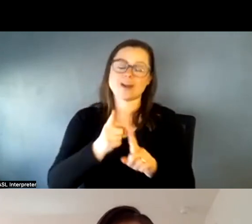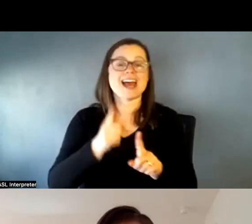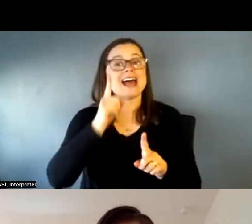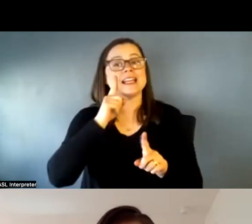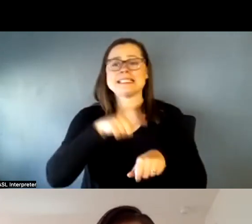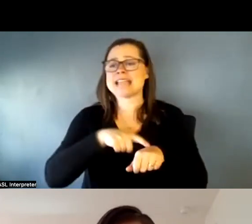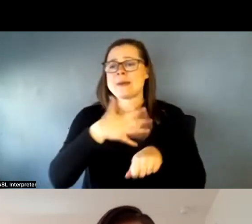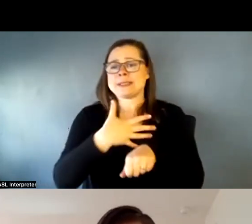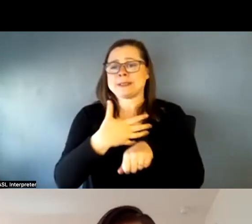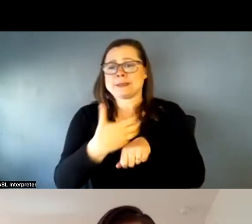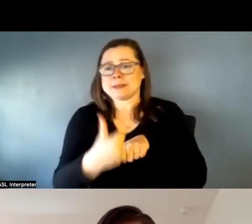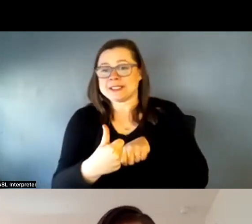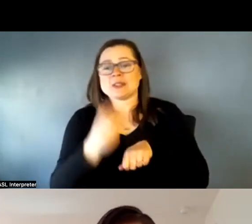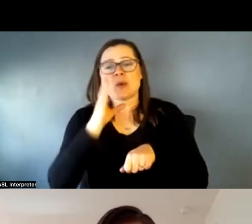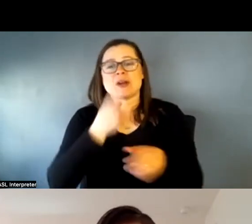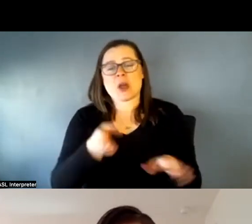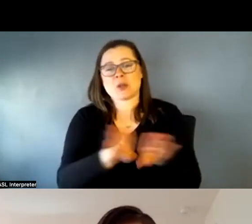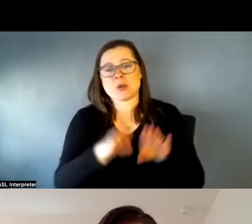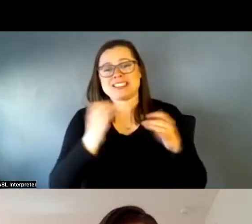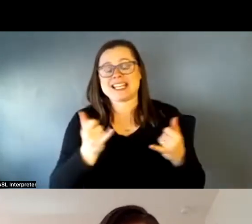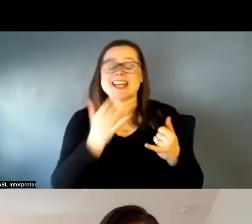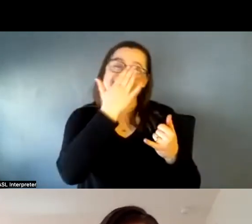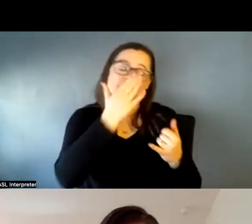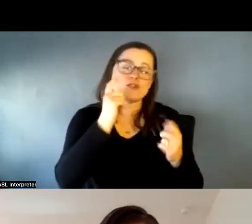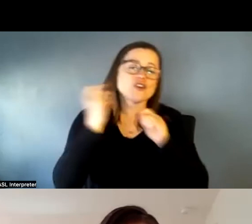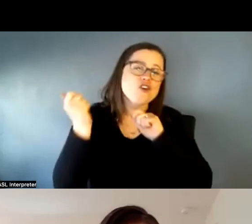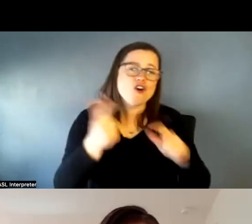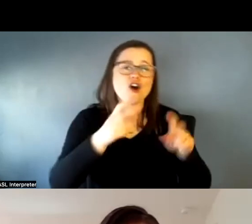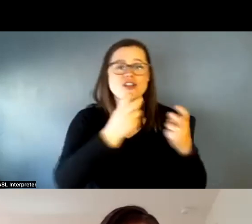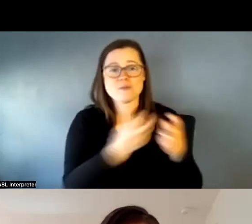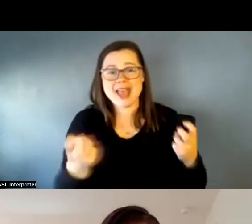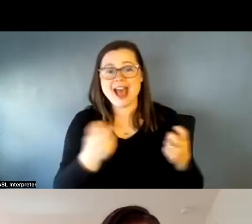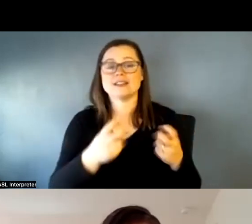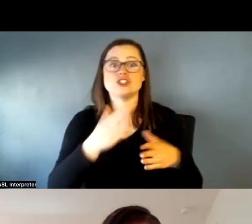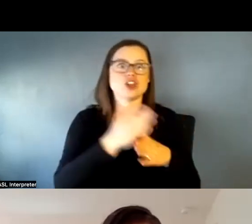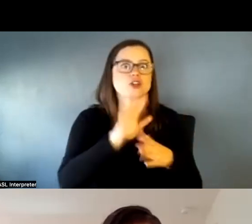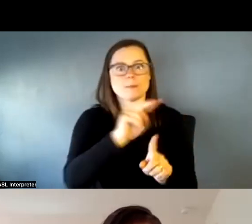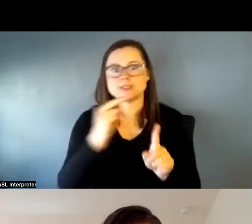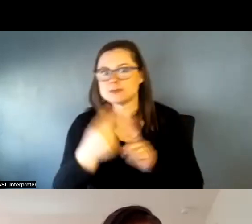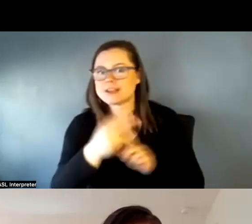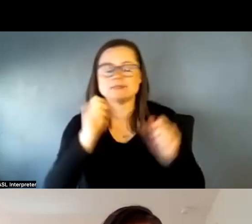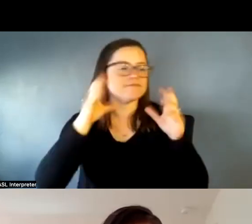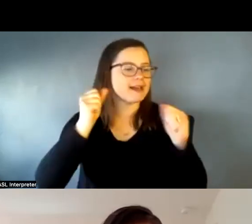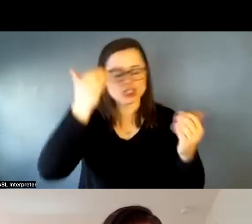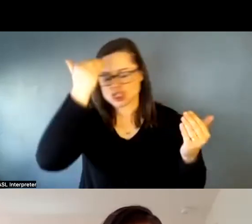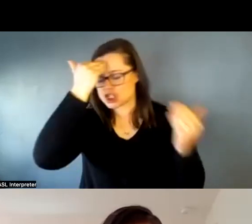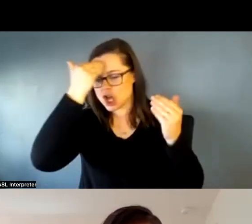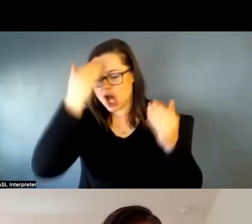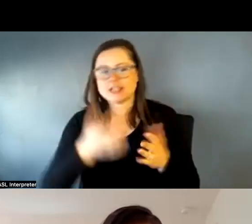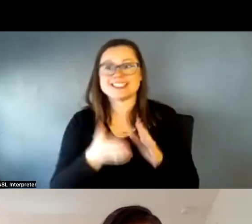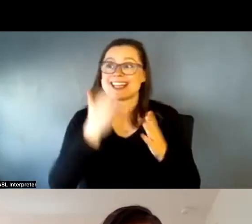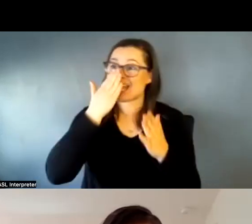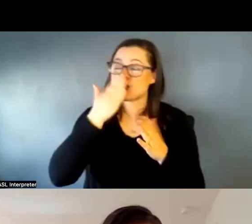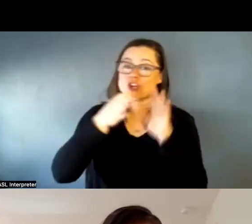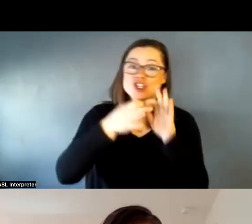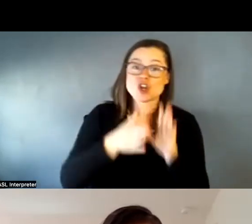so much to our panelists for sharing your unique perspectives and incredible knowledge. Thank you to our interpreters